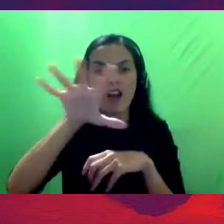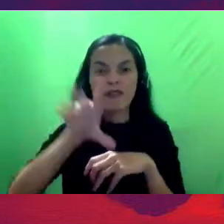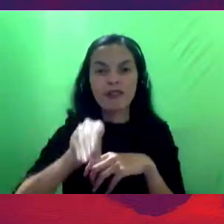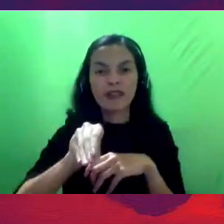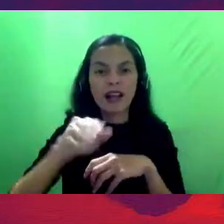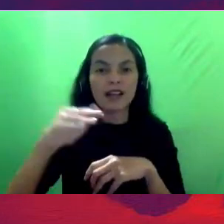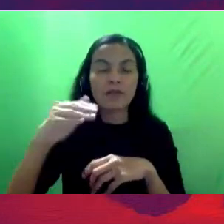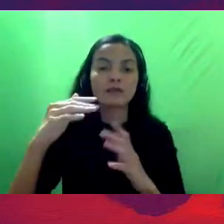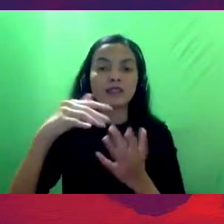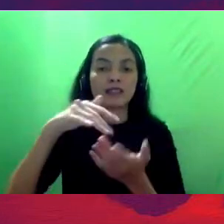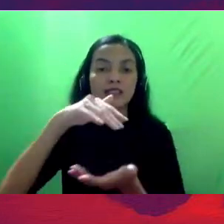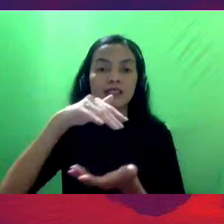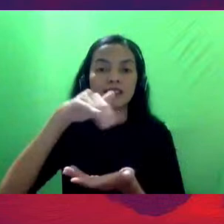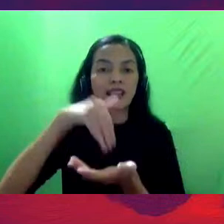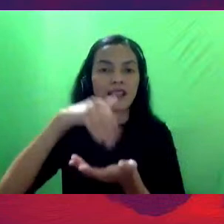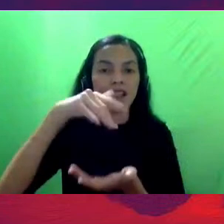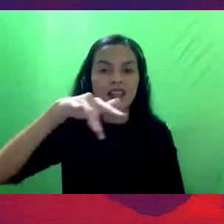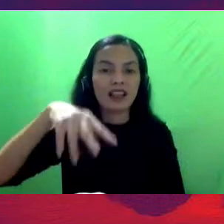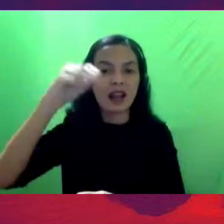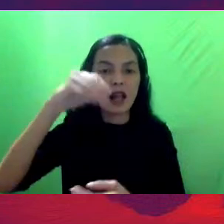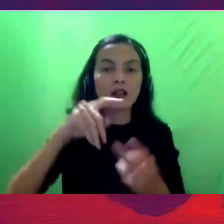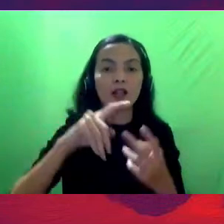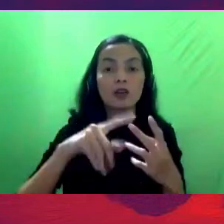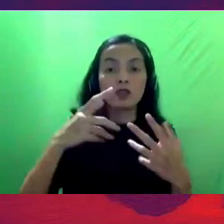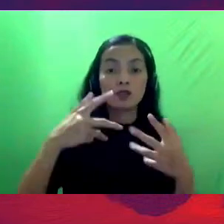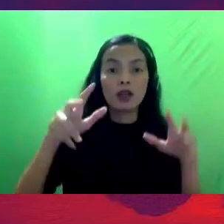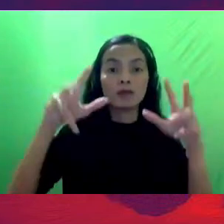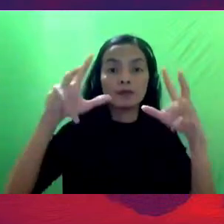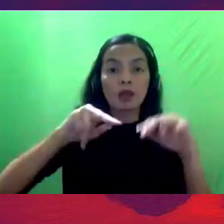like Peru and